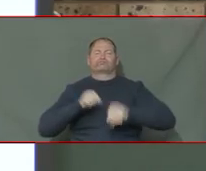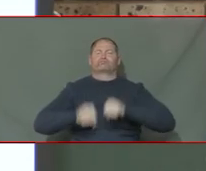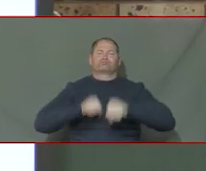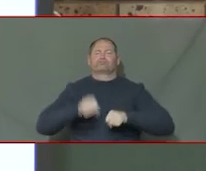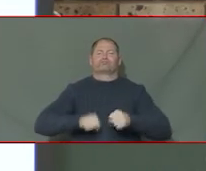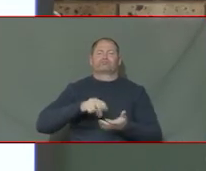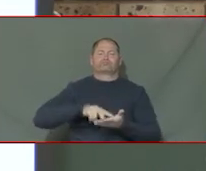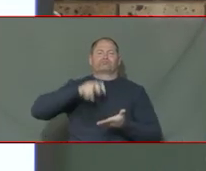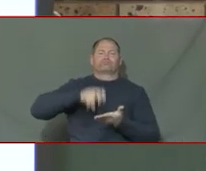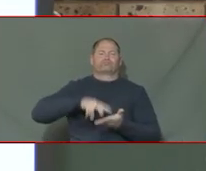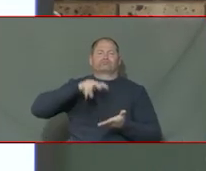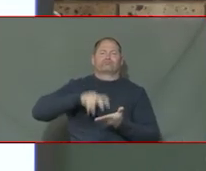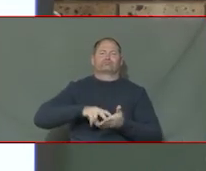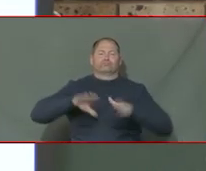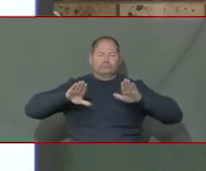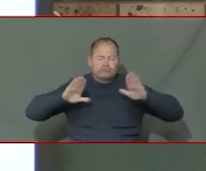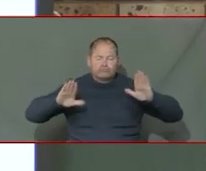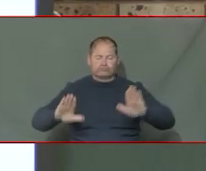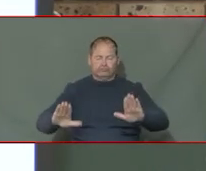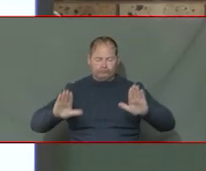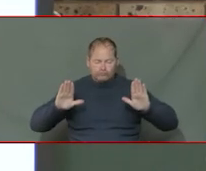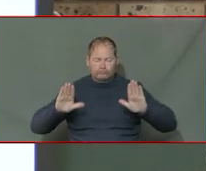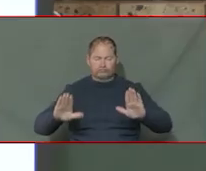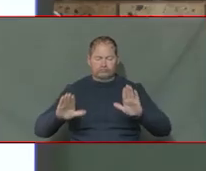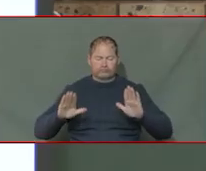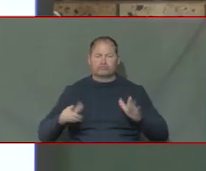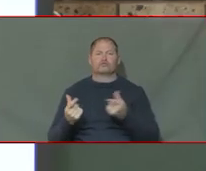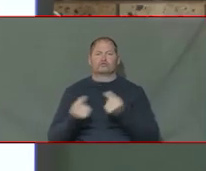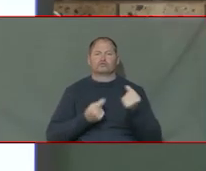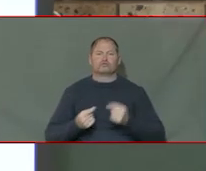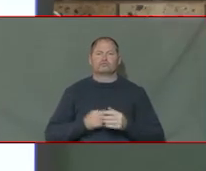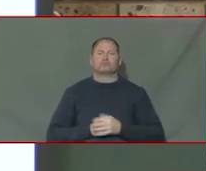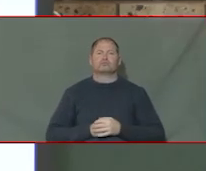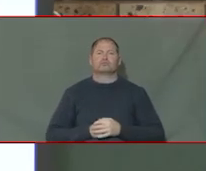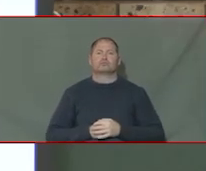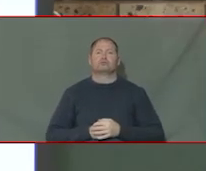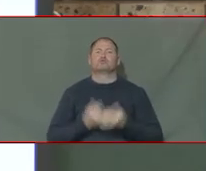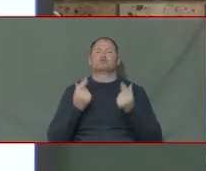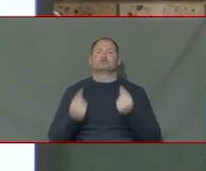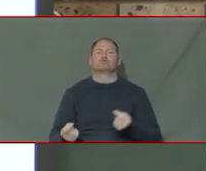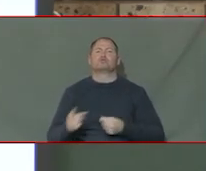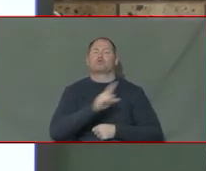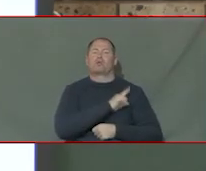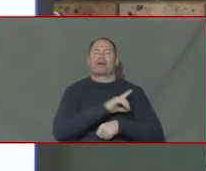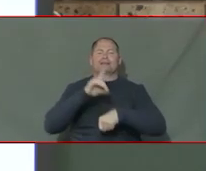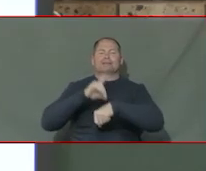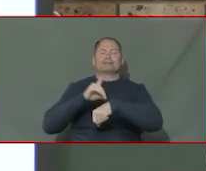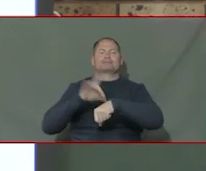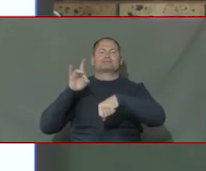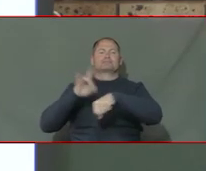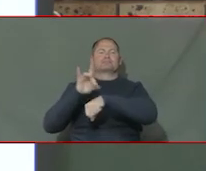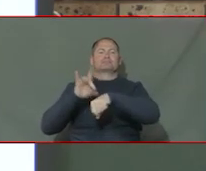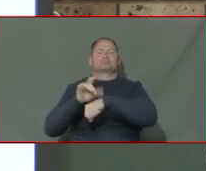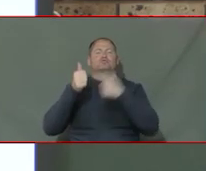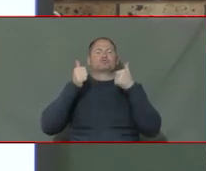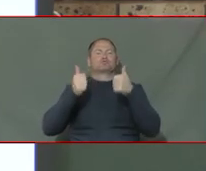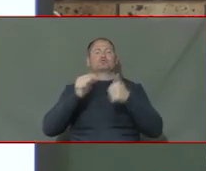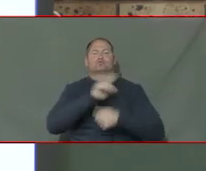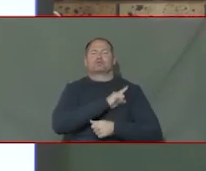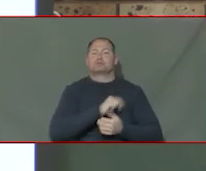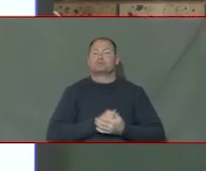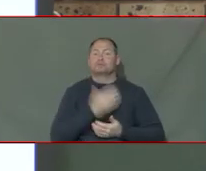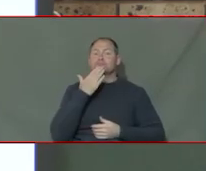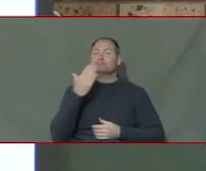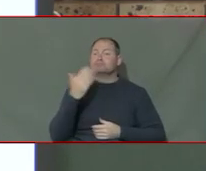do some push-ups, or sit-ups, whatever you want to do. Please raise the hand. Why is the doctor giving good advice? Thank you so